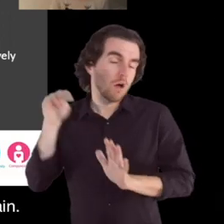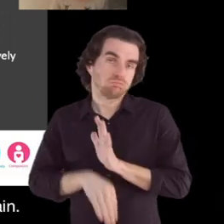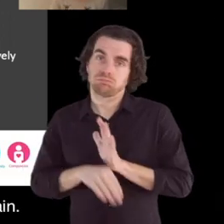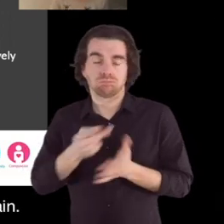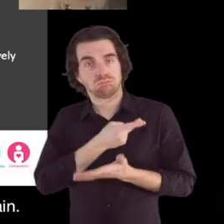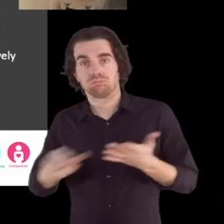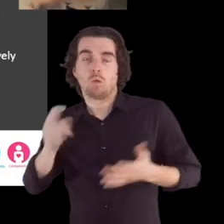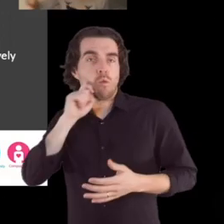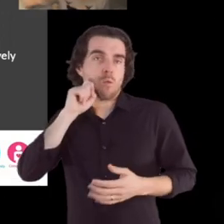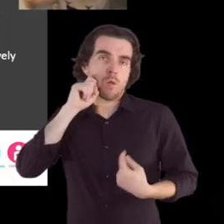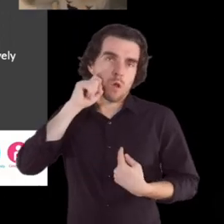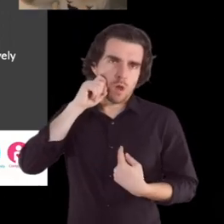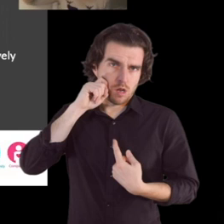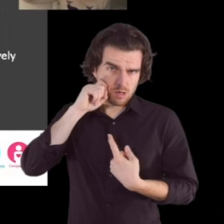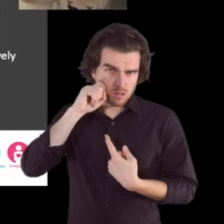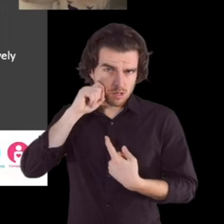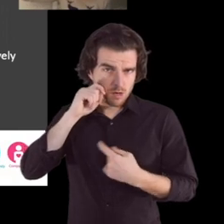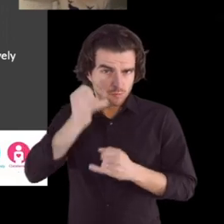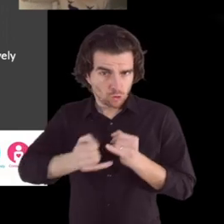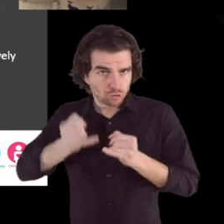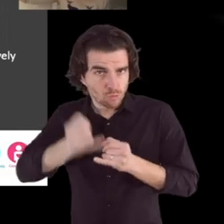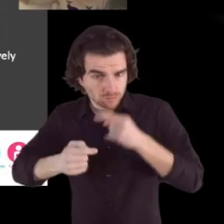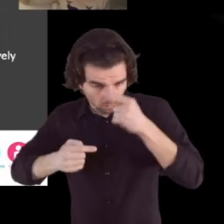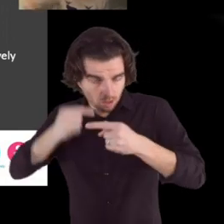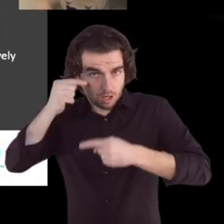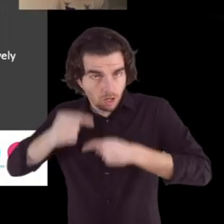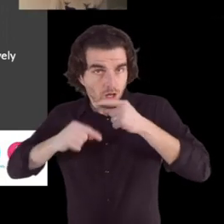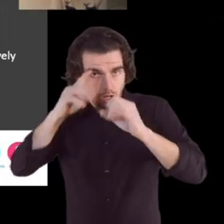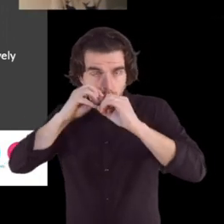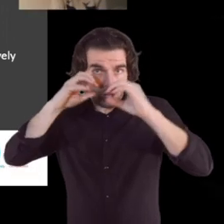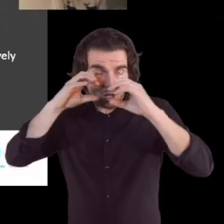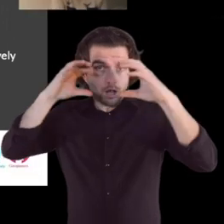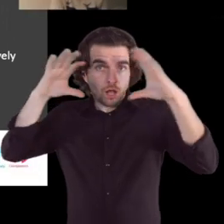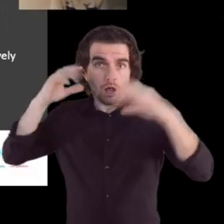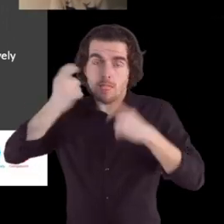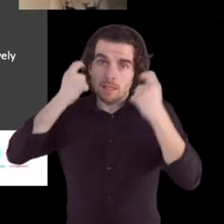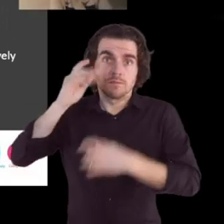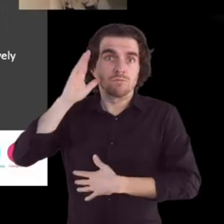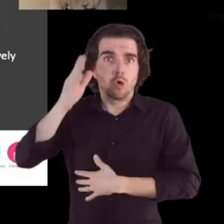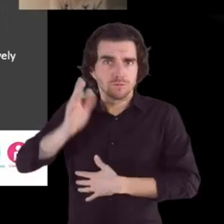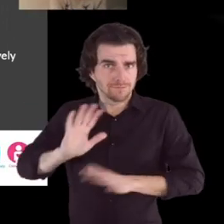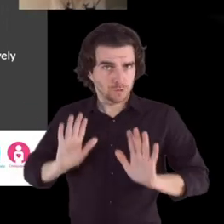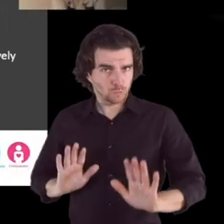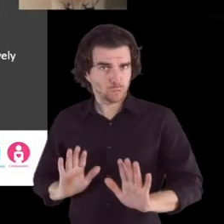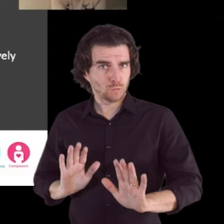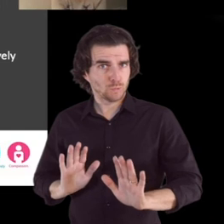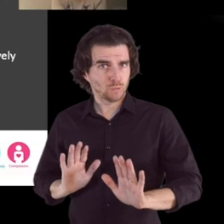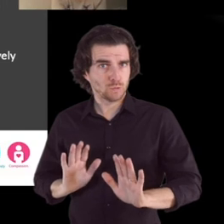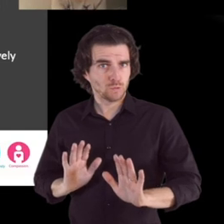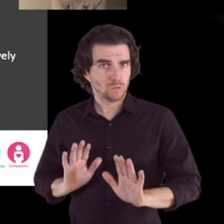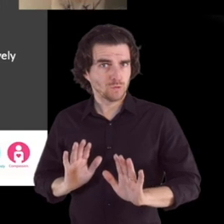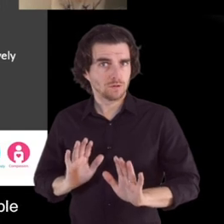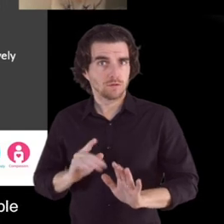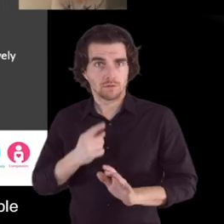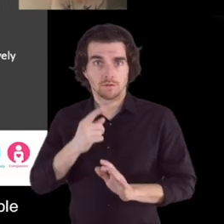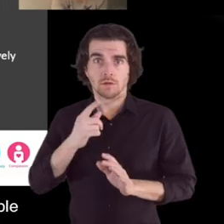work again. So you can see that thought just snowballing and predicting the future. Compare and despair is one that I hear a lot these